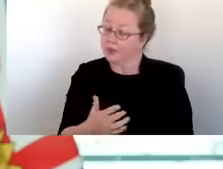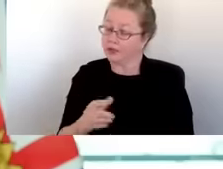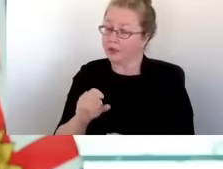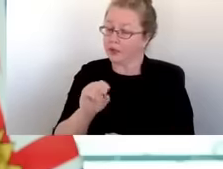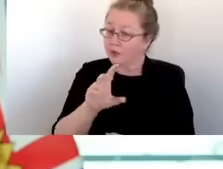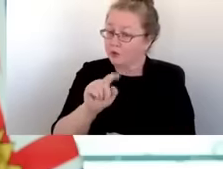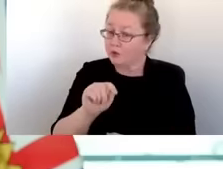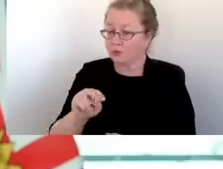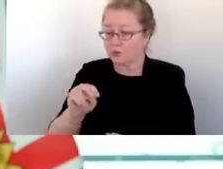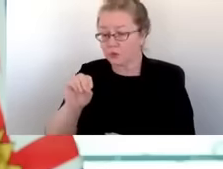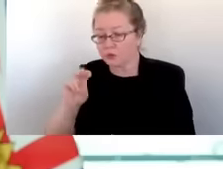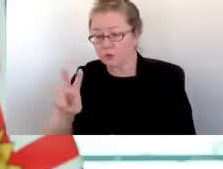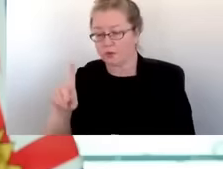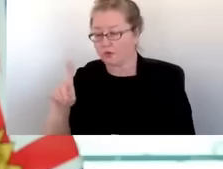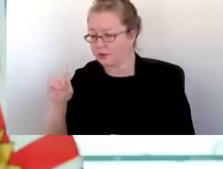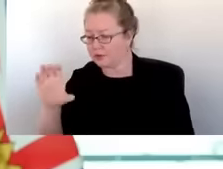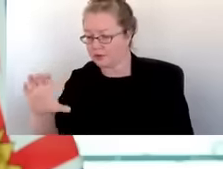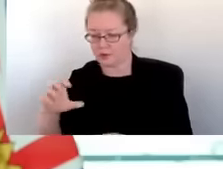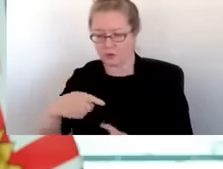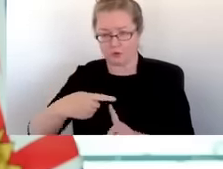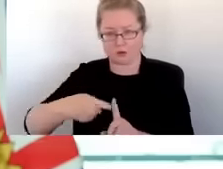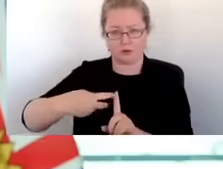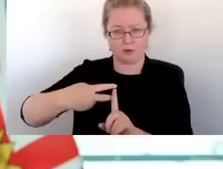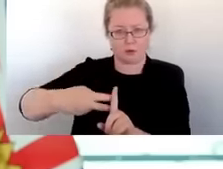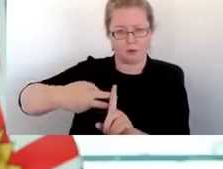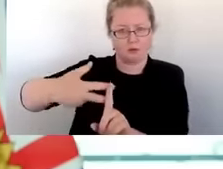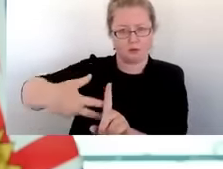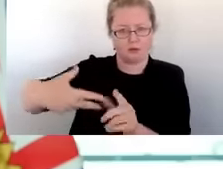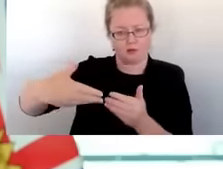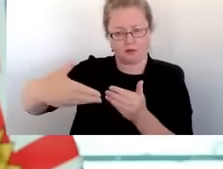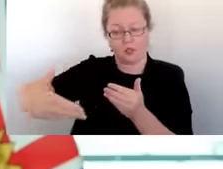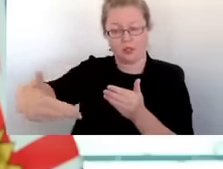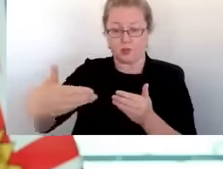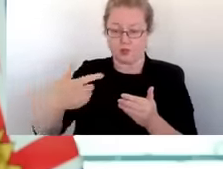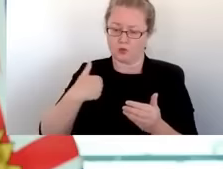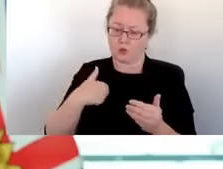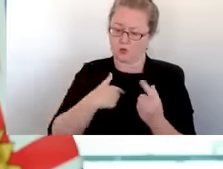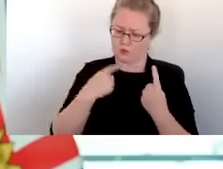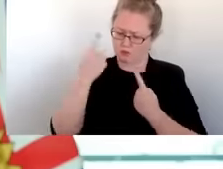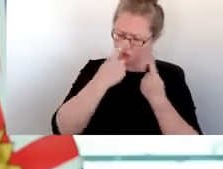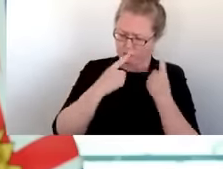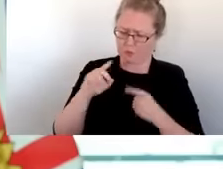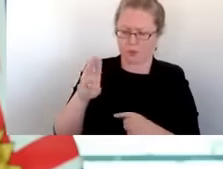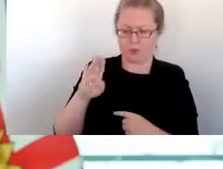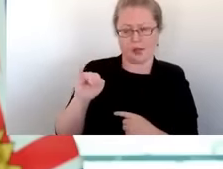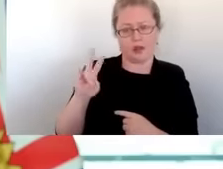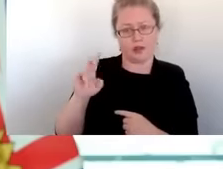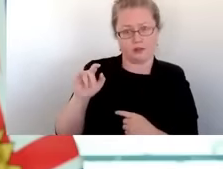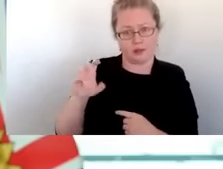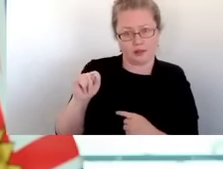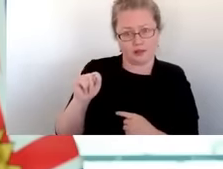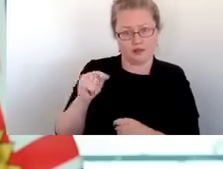that's a little of the thinking that's been going into who's going to get this bivalent vaccine booster and when.